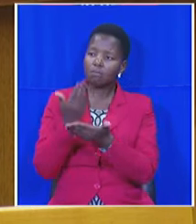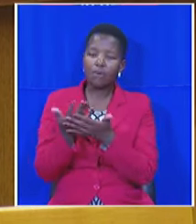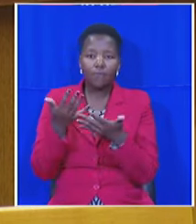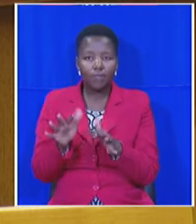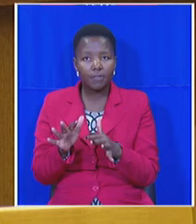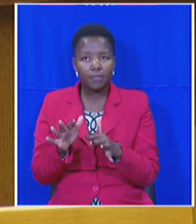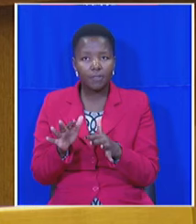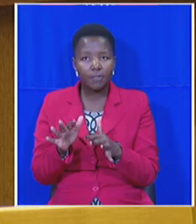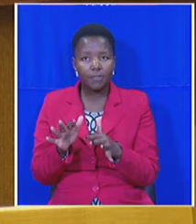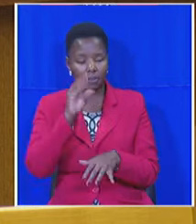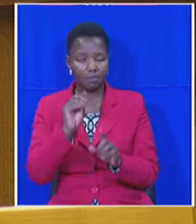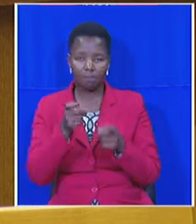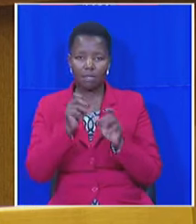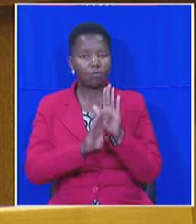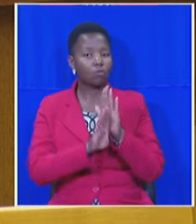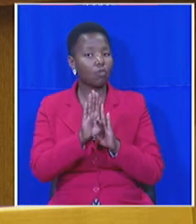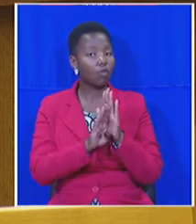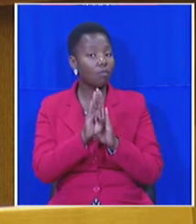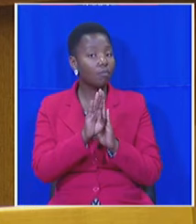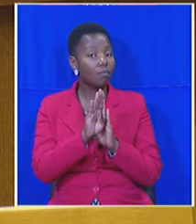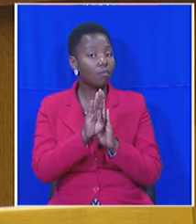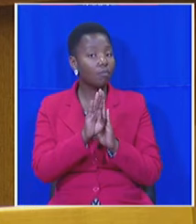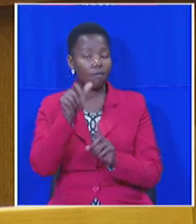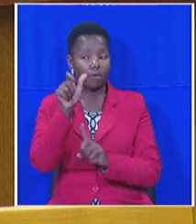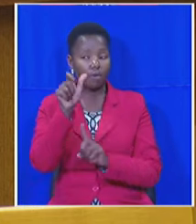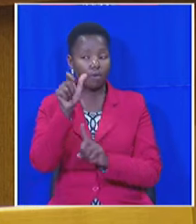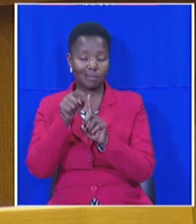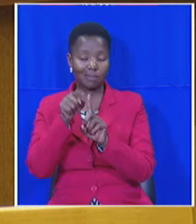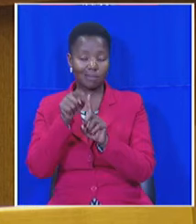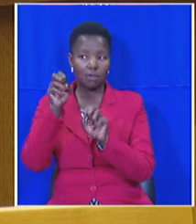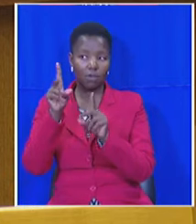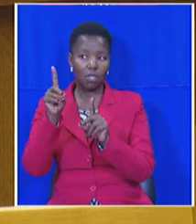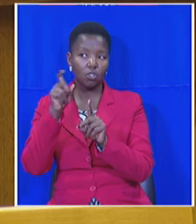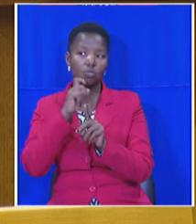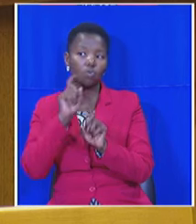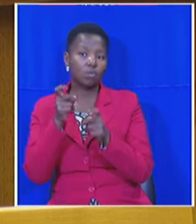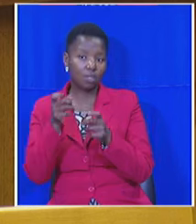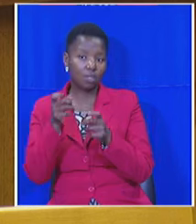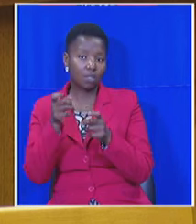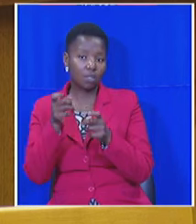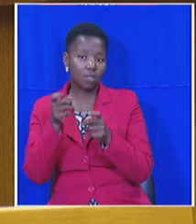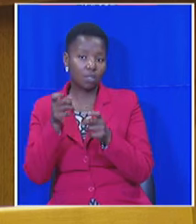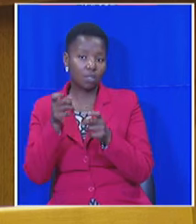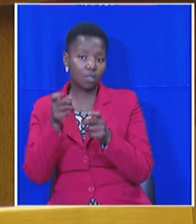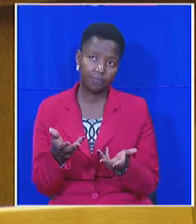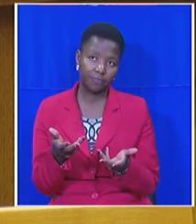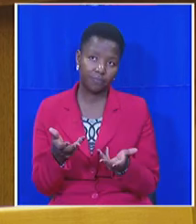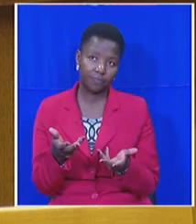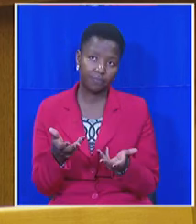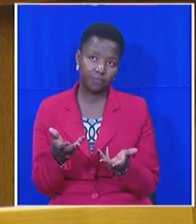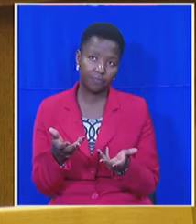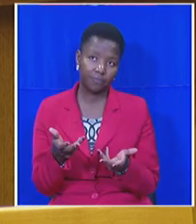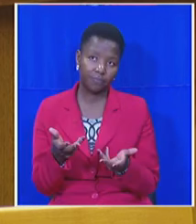country will never develop without the high-level person power produced in higher education institutions. The